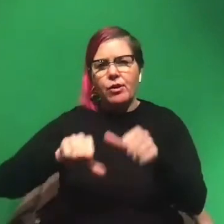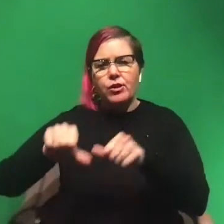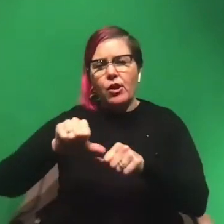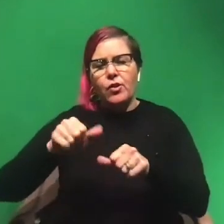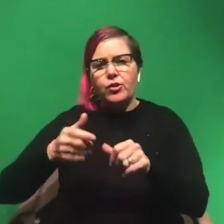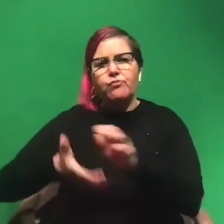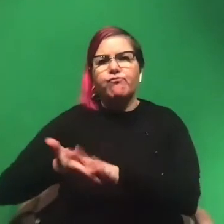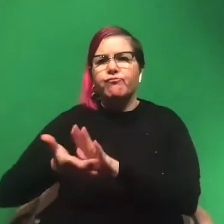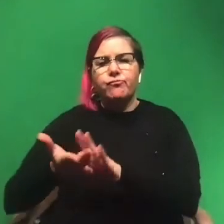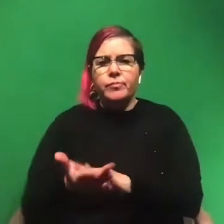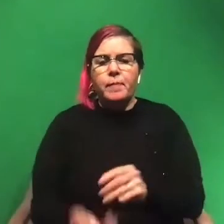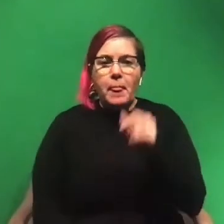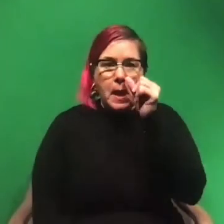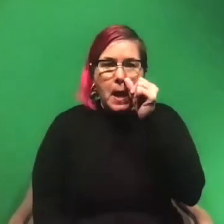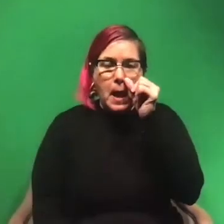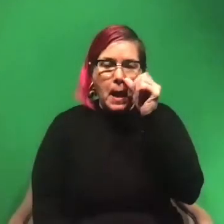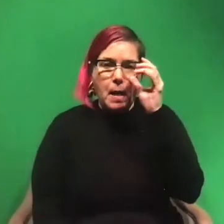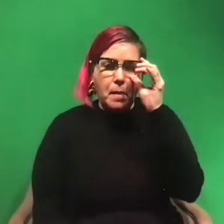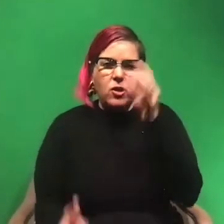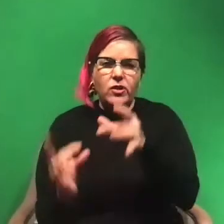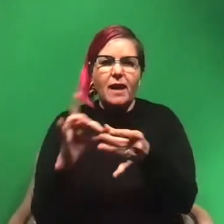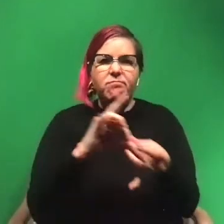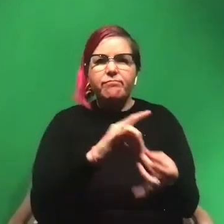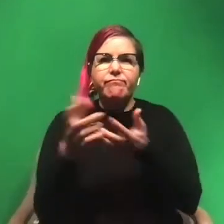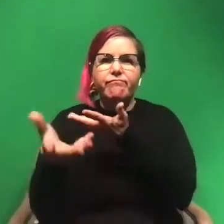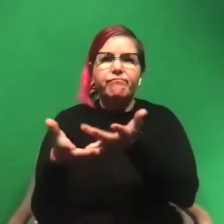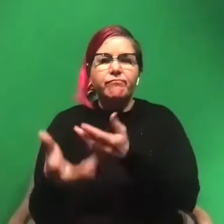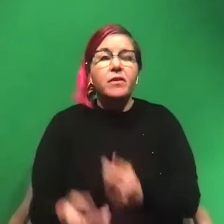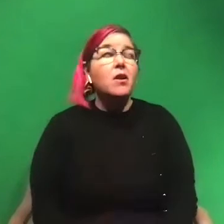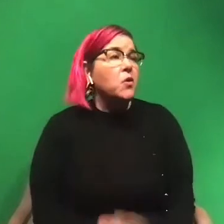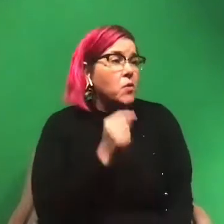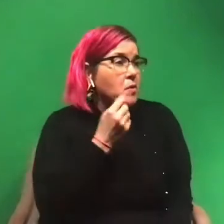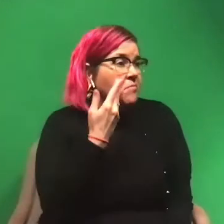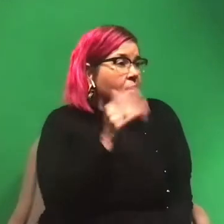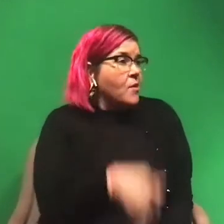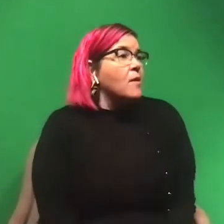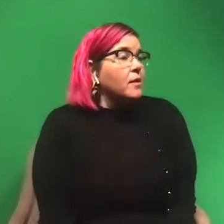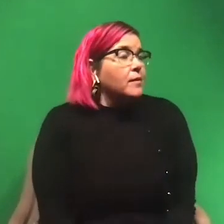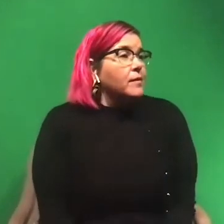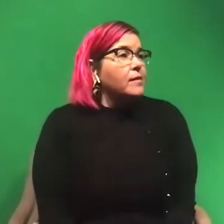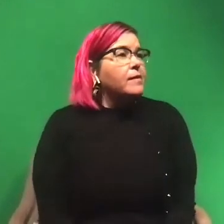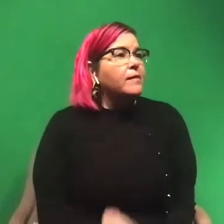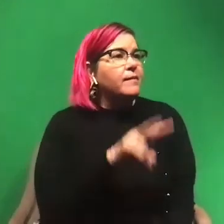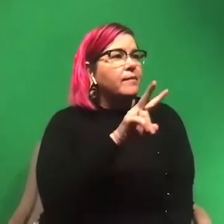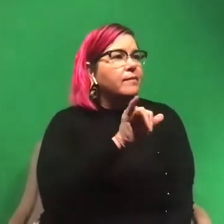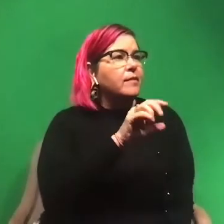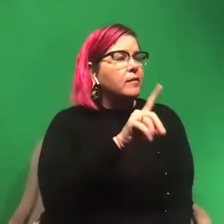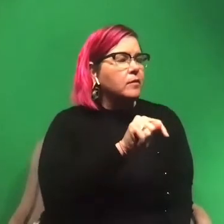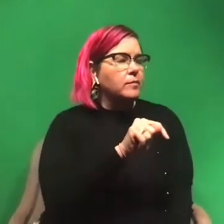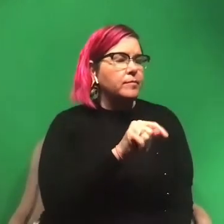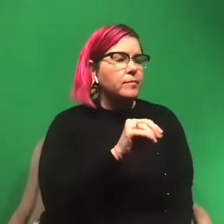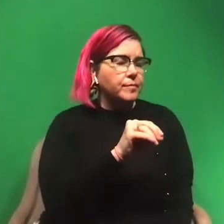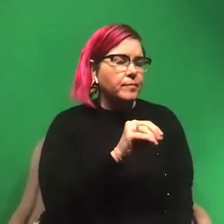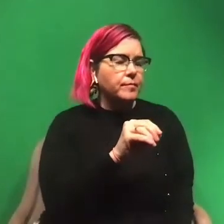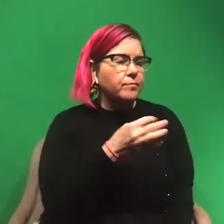can see how the interplay can take place. Cool, I didn't know that. Vito would like to know, are you optimistic